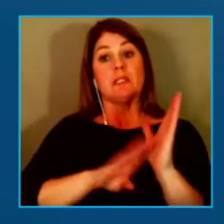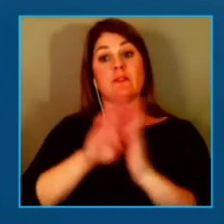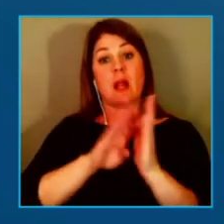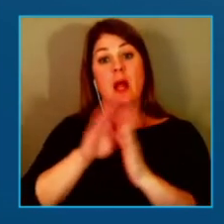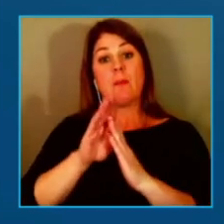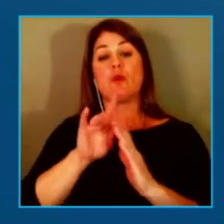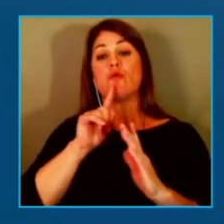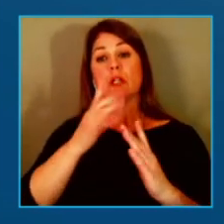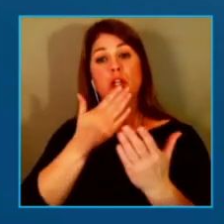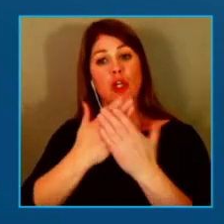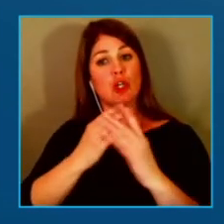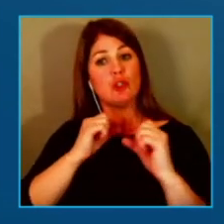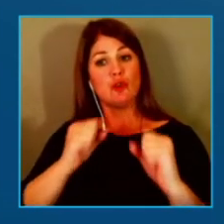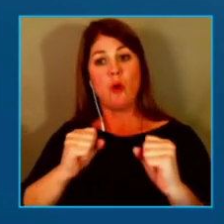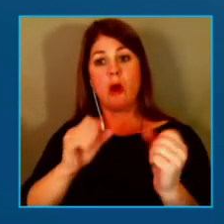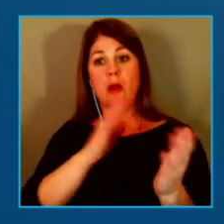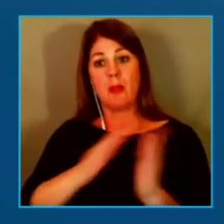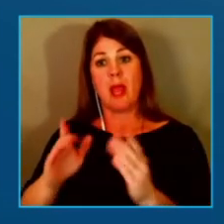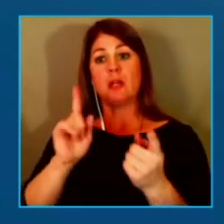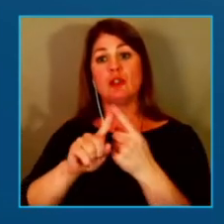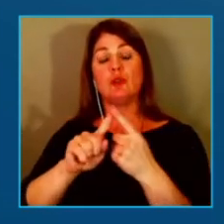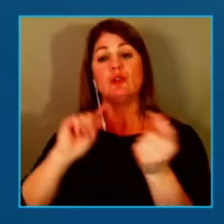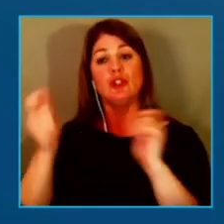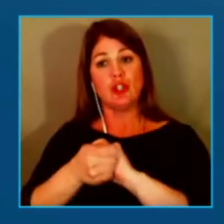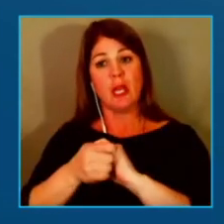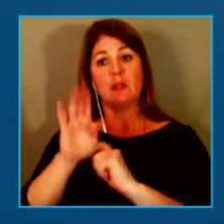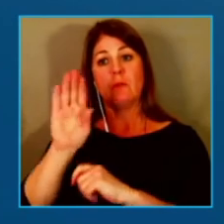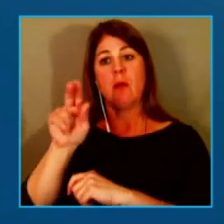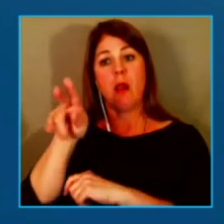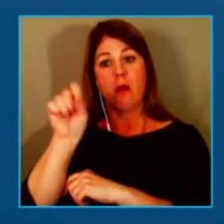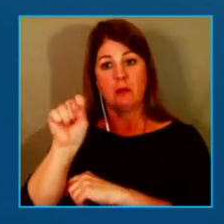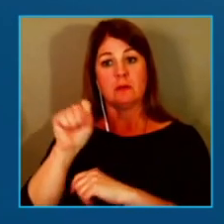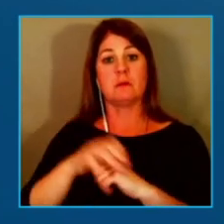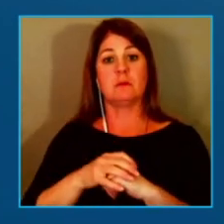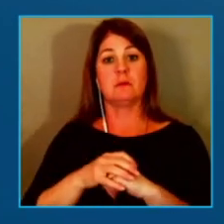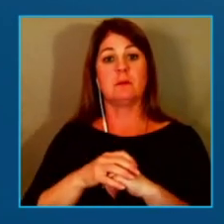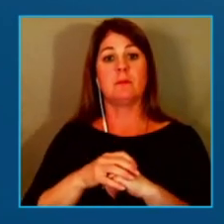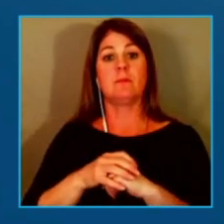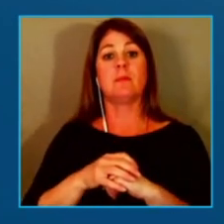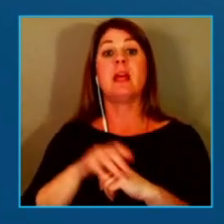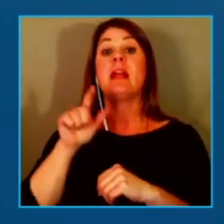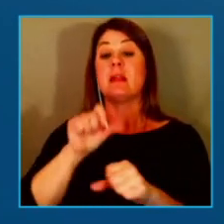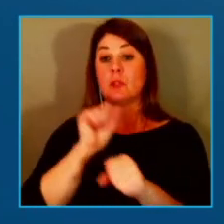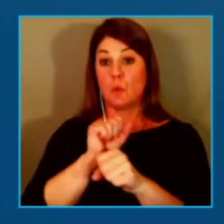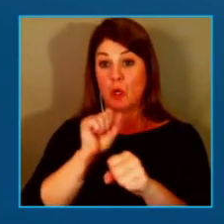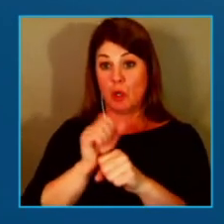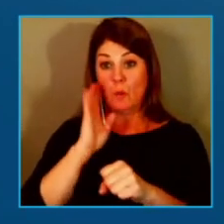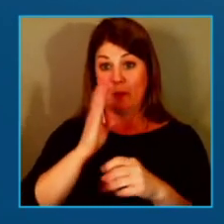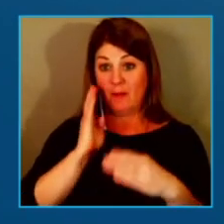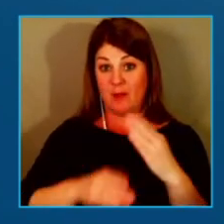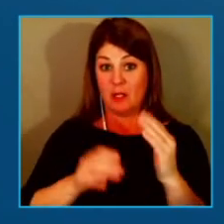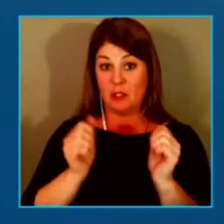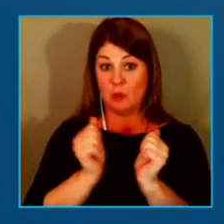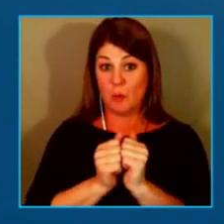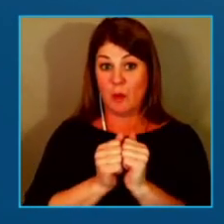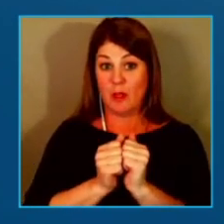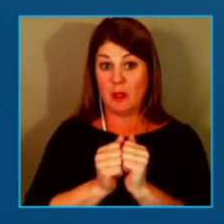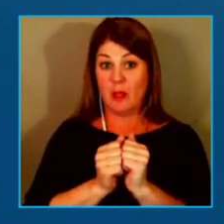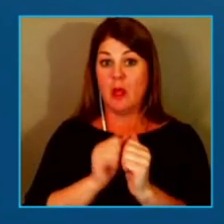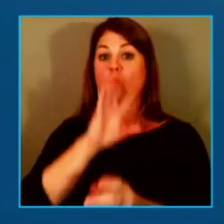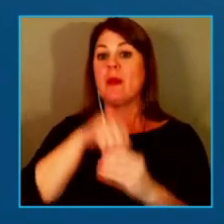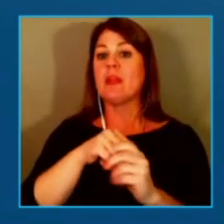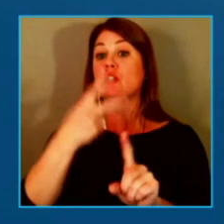in the updated bylaws. As provided in the MOU, this work will be completed within two months of the